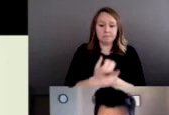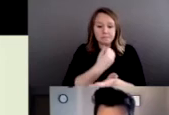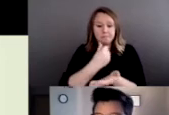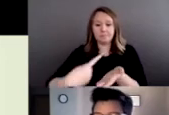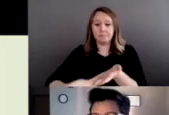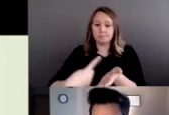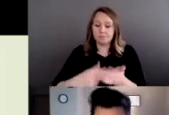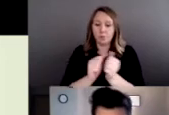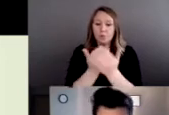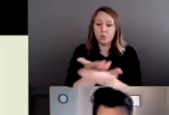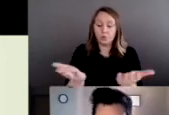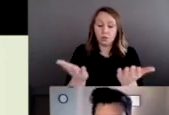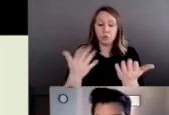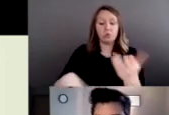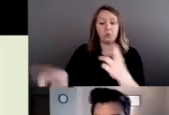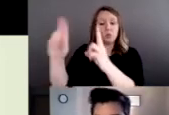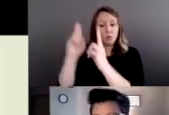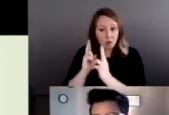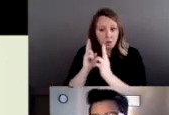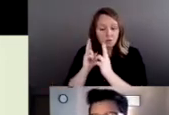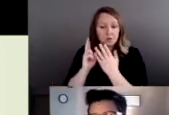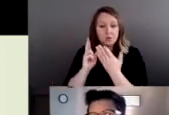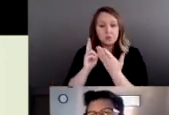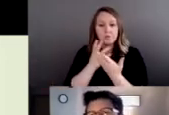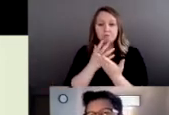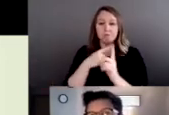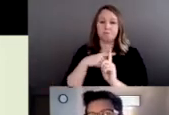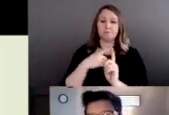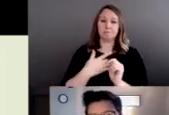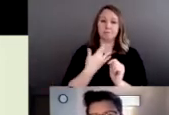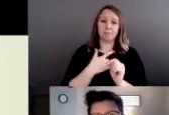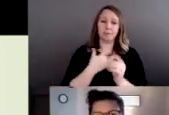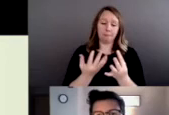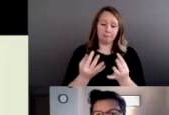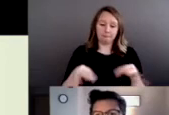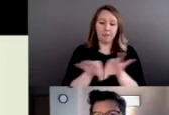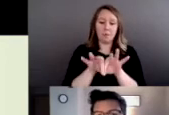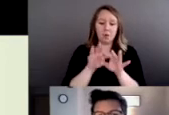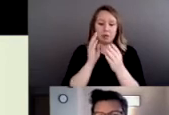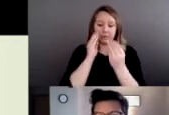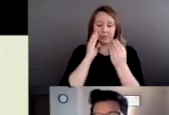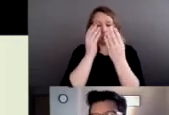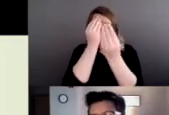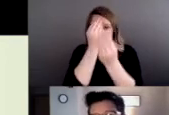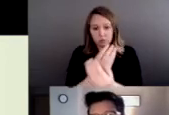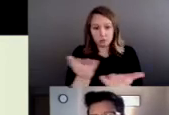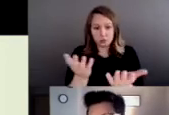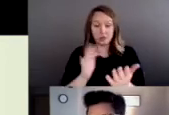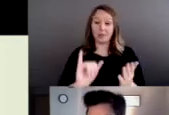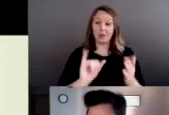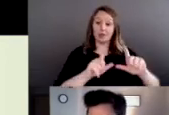you. It is a great honor, and I think it's very important information. And here's my